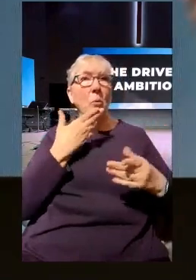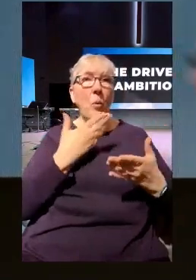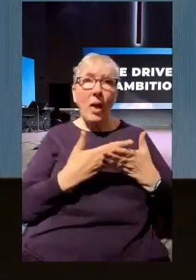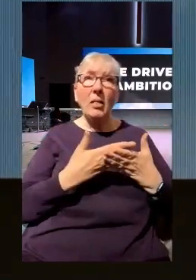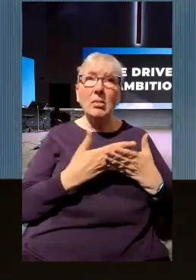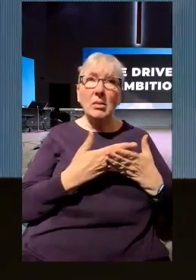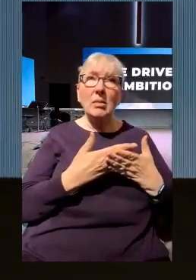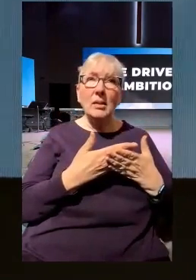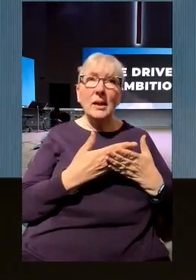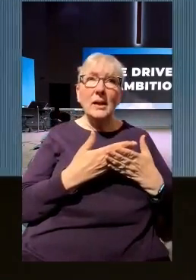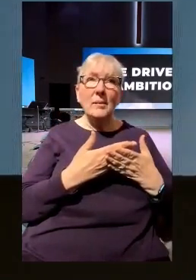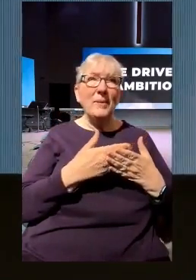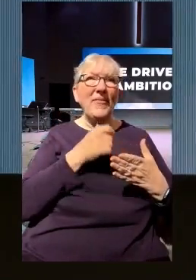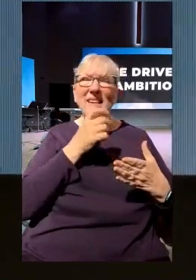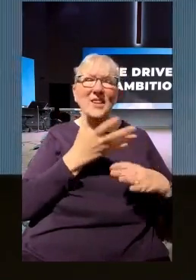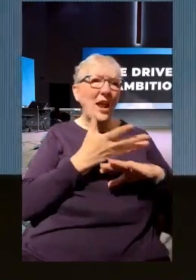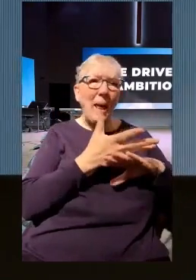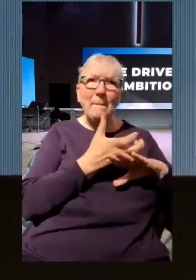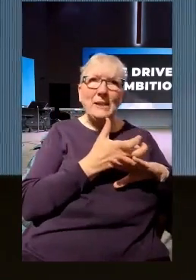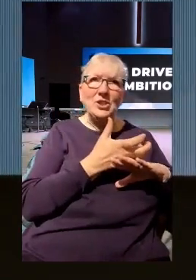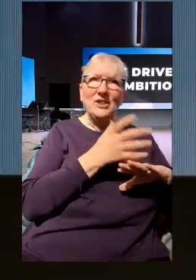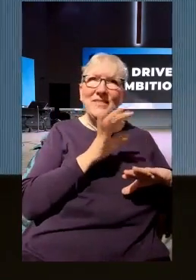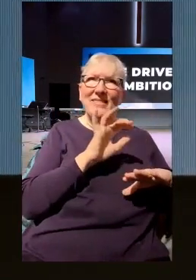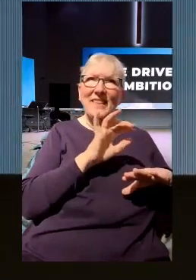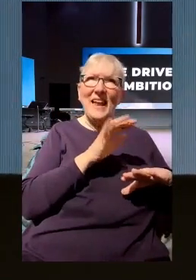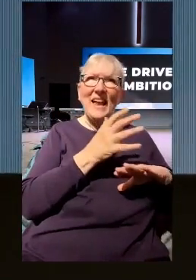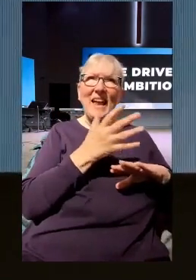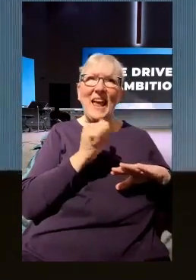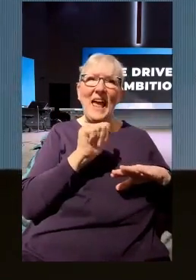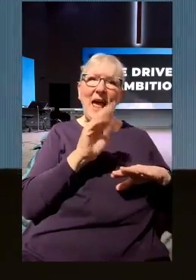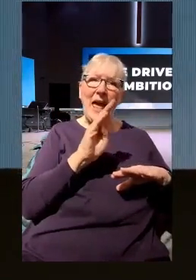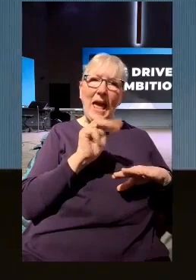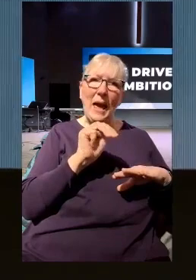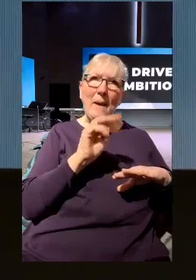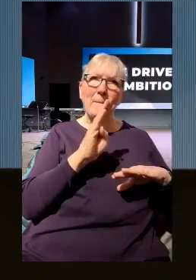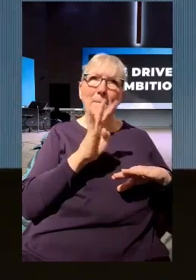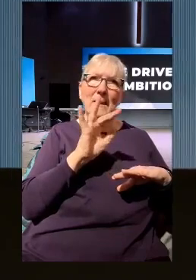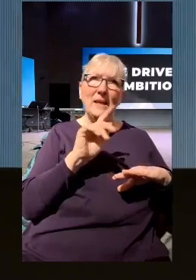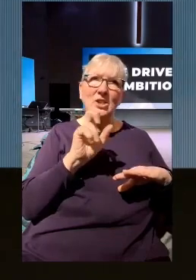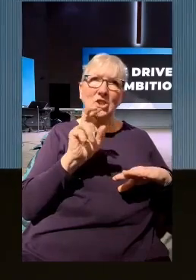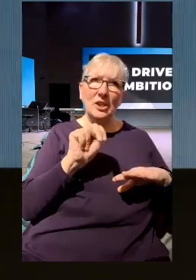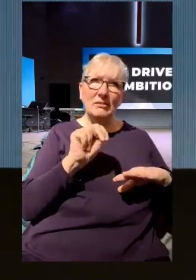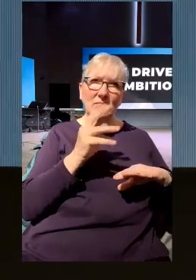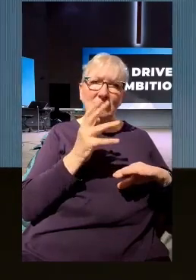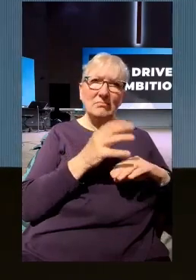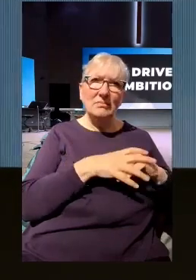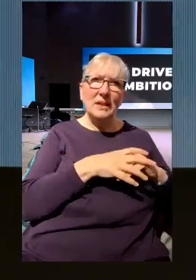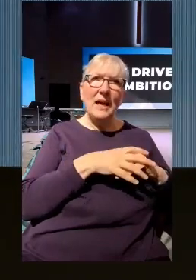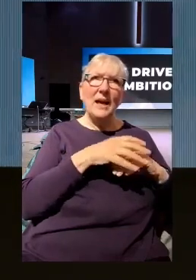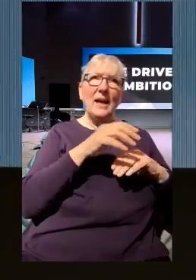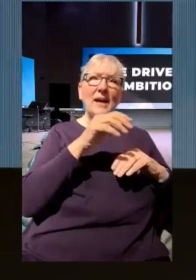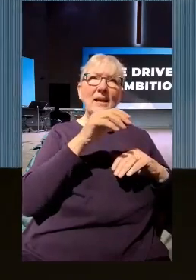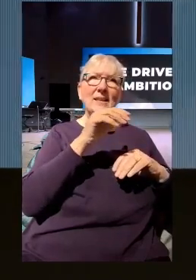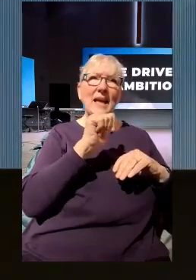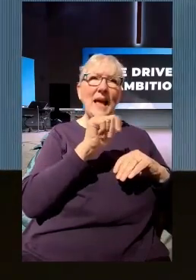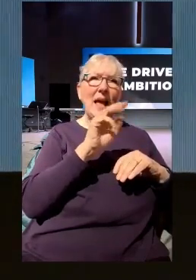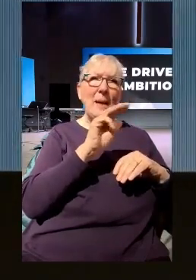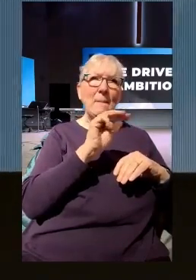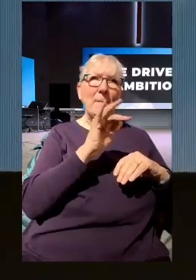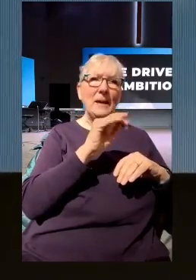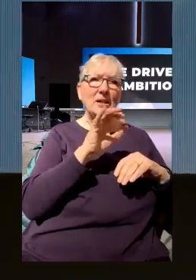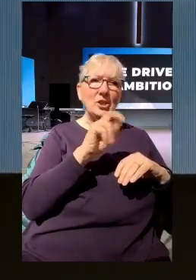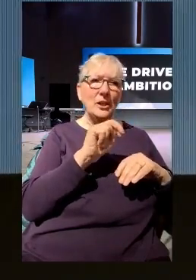not really ambition, because most of the definitions of ambition link it almost always to the strong desire to